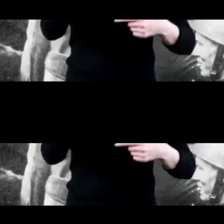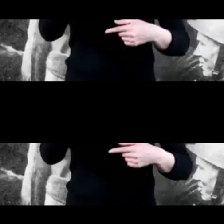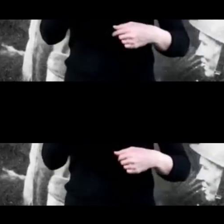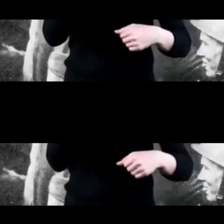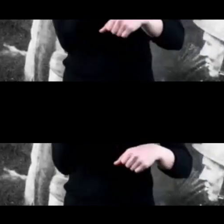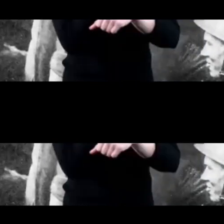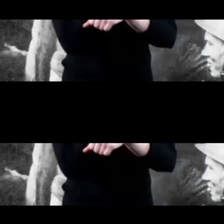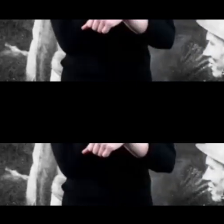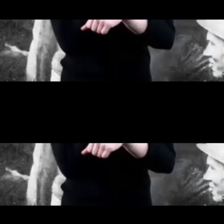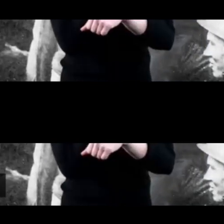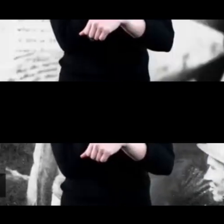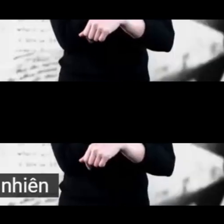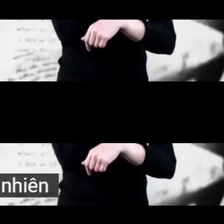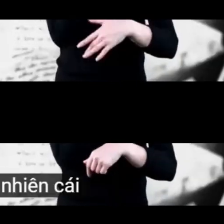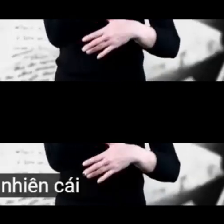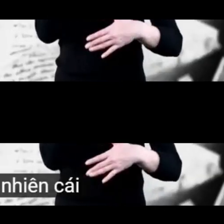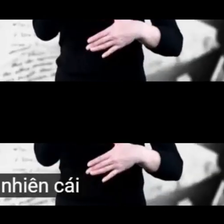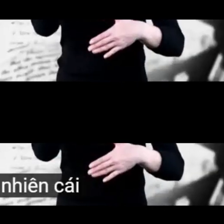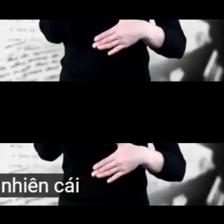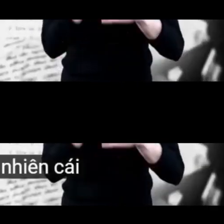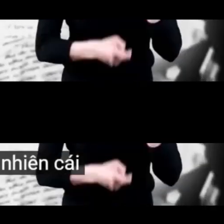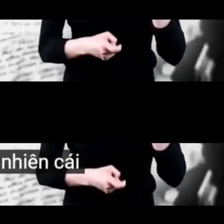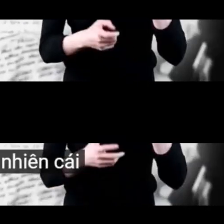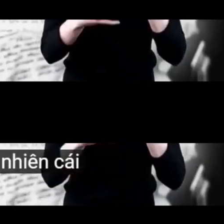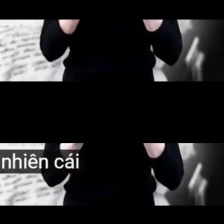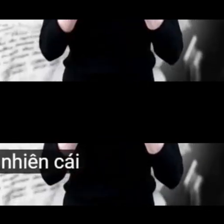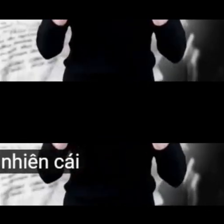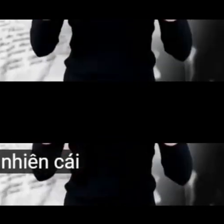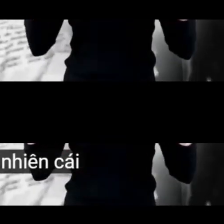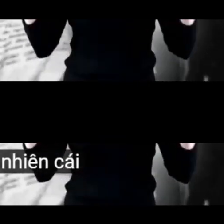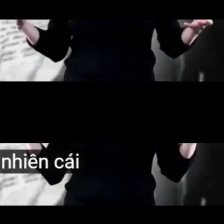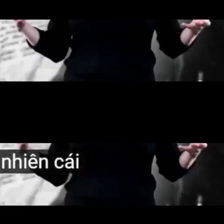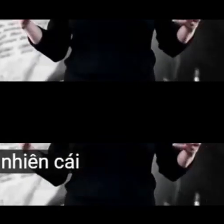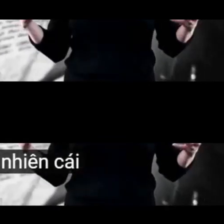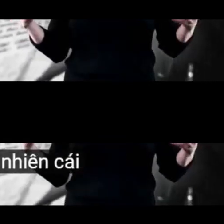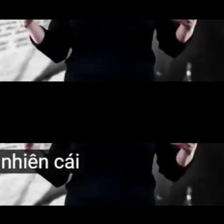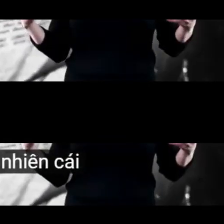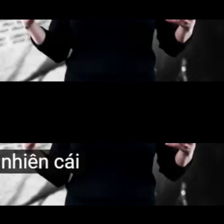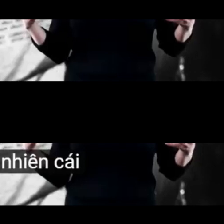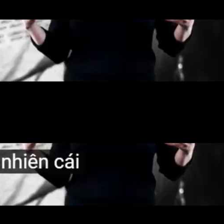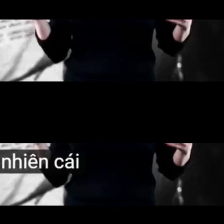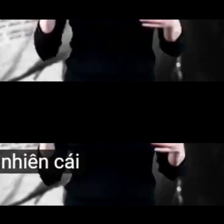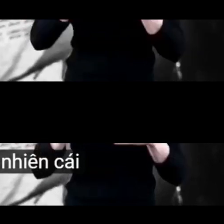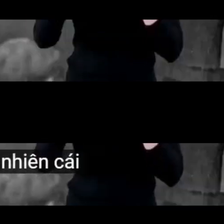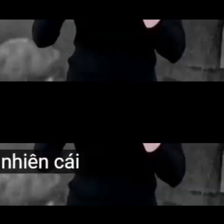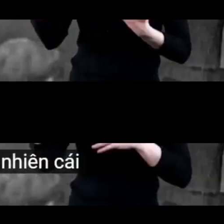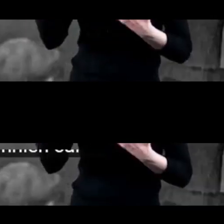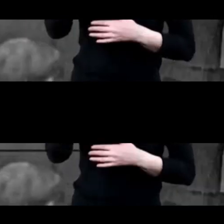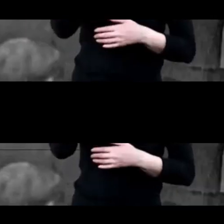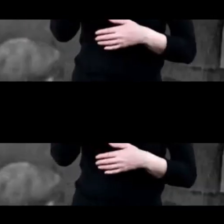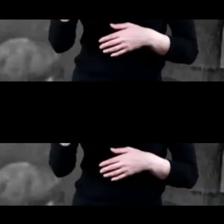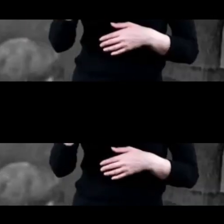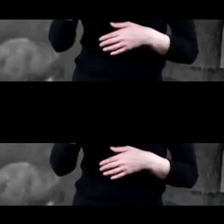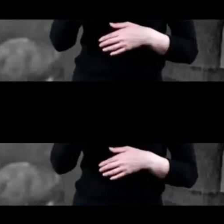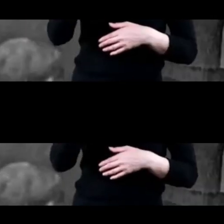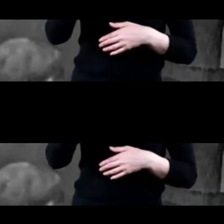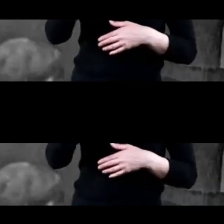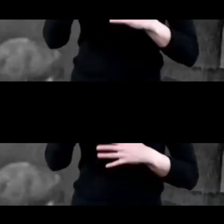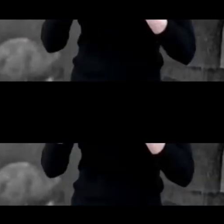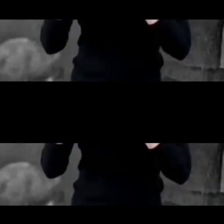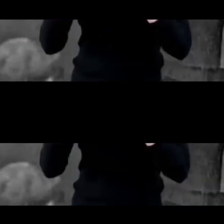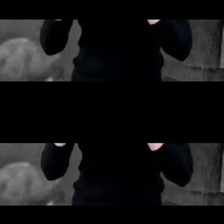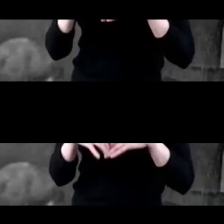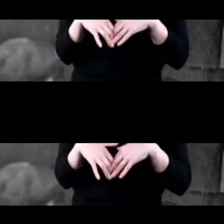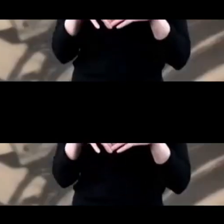would be victorious. However, the cost would be enormous. As a result, the Russian Empire